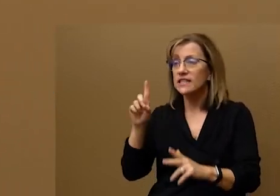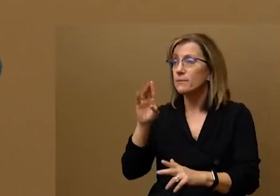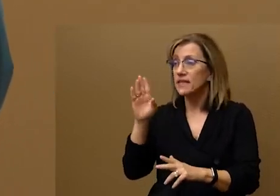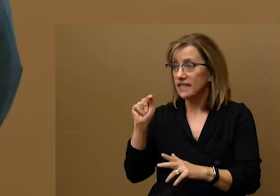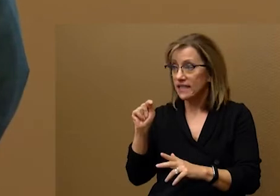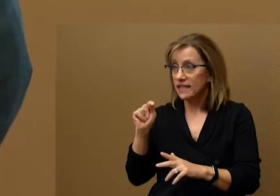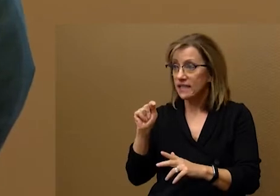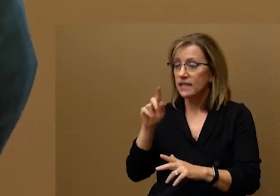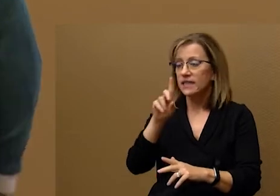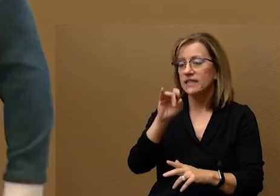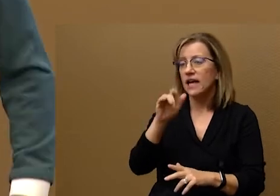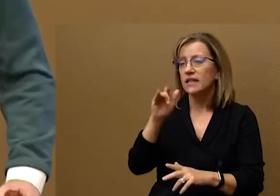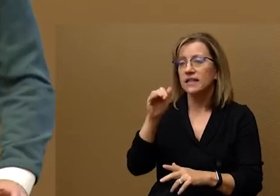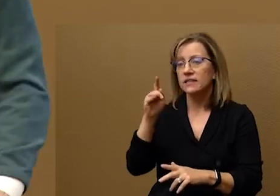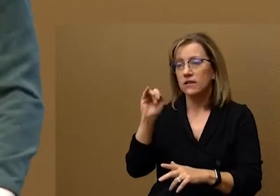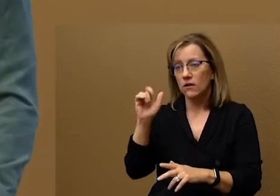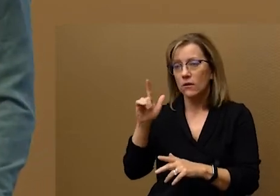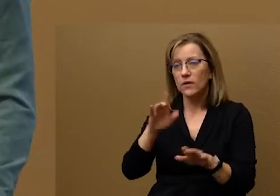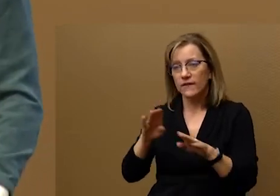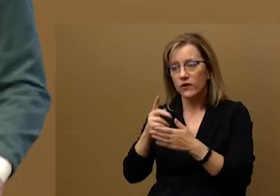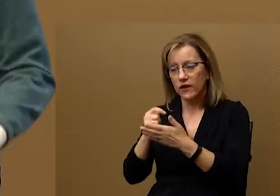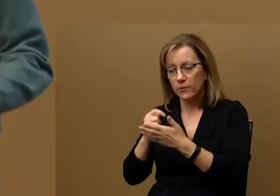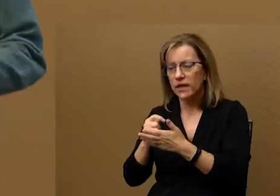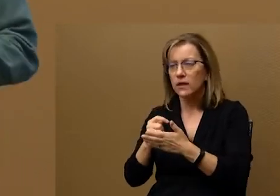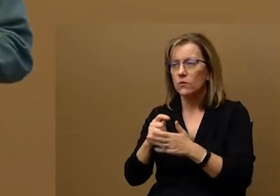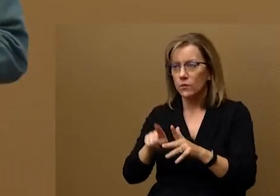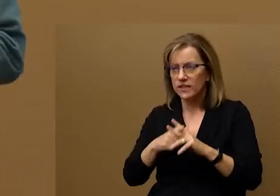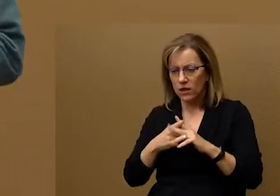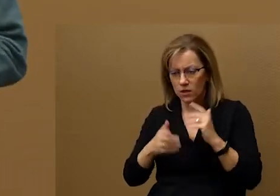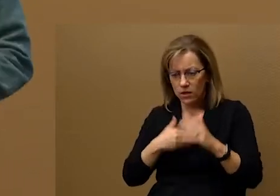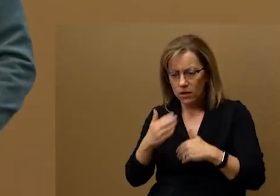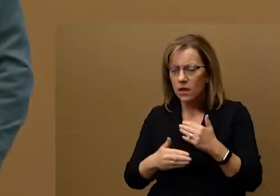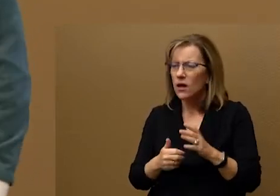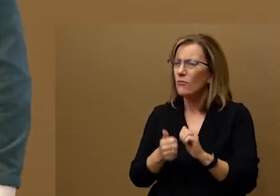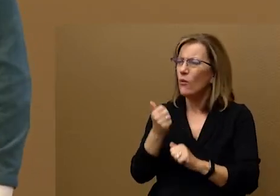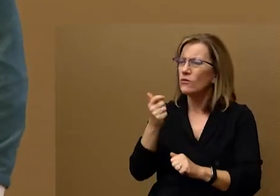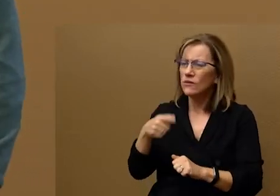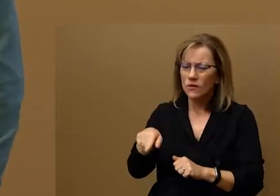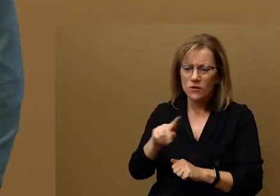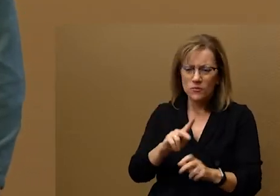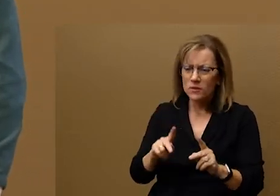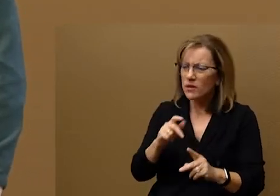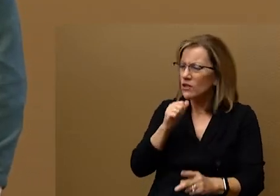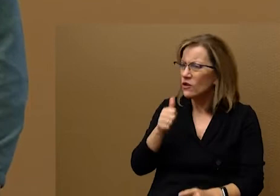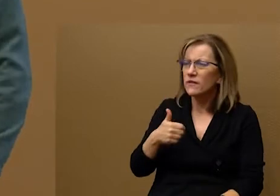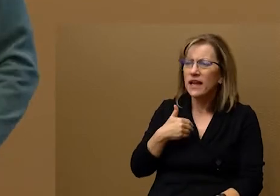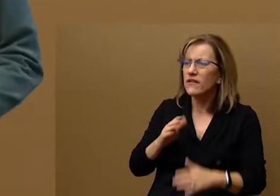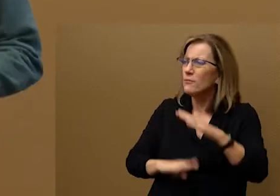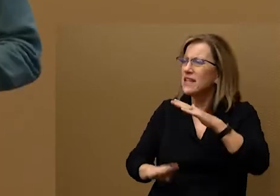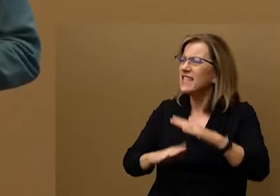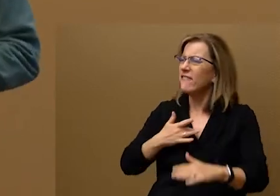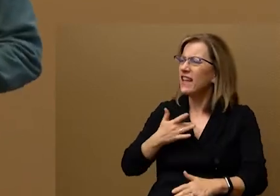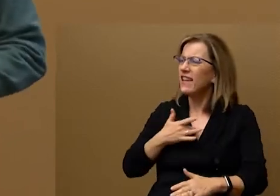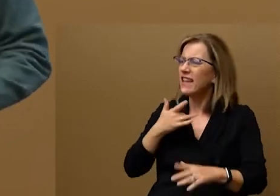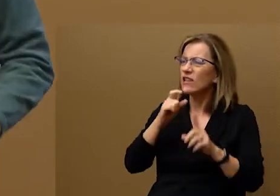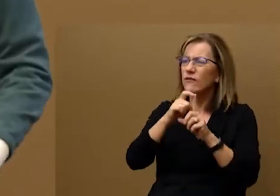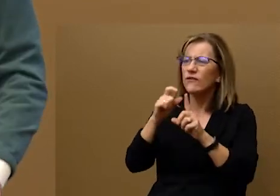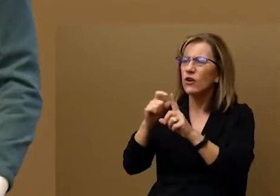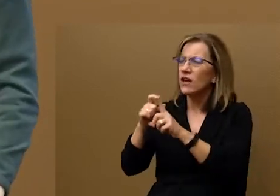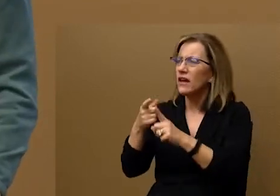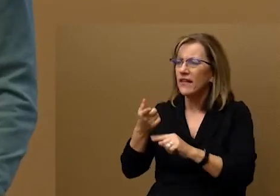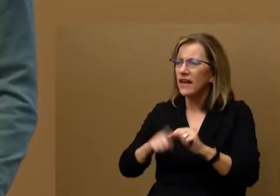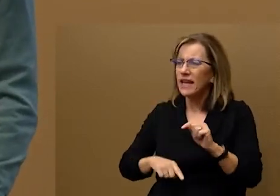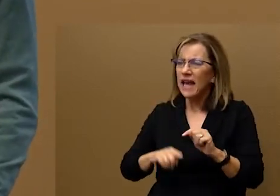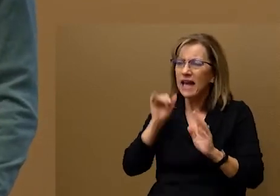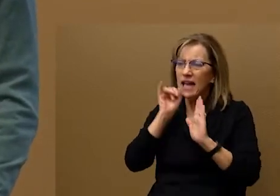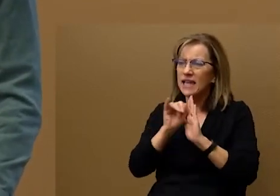dialectical behavior therapy is that most individuals that we service don't even have the basic feelings vocabulary.